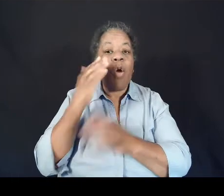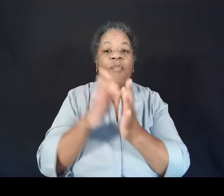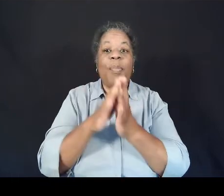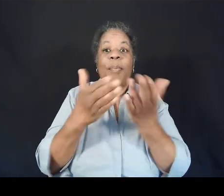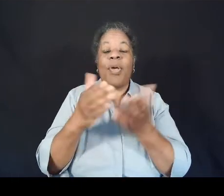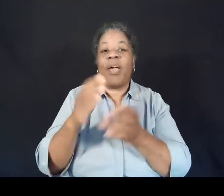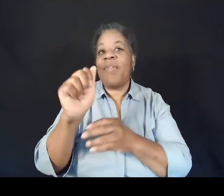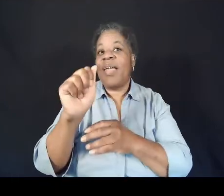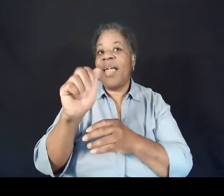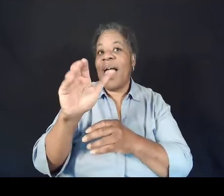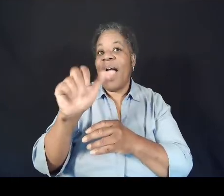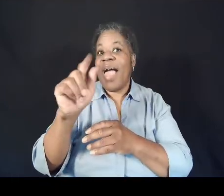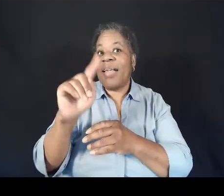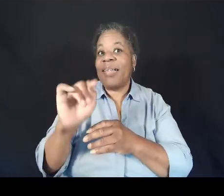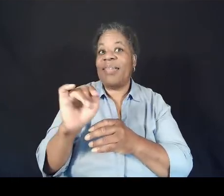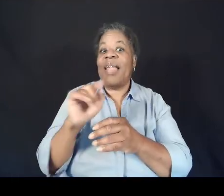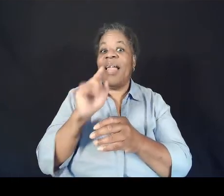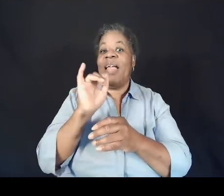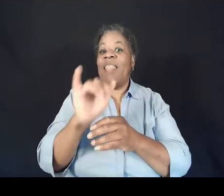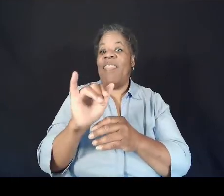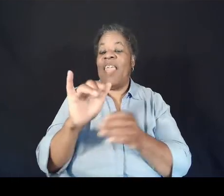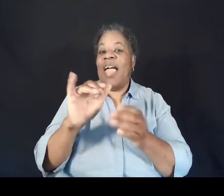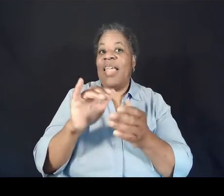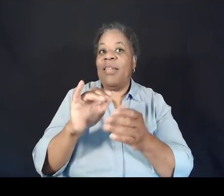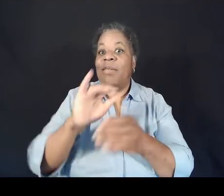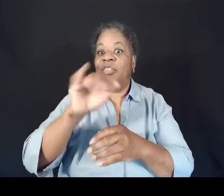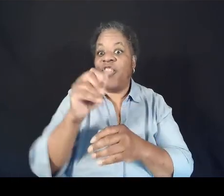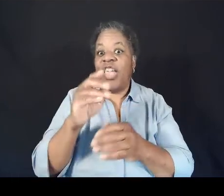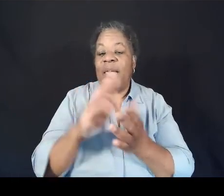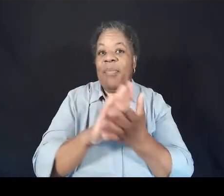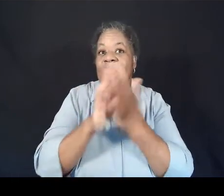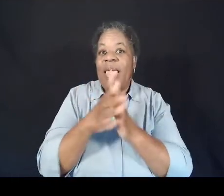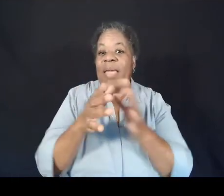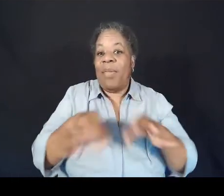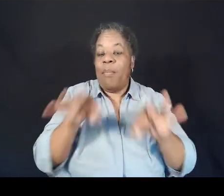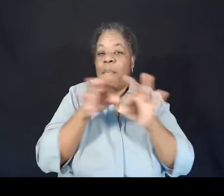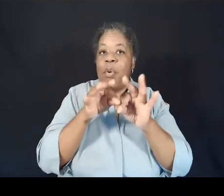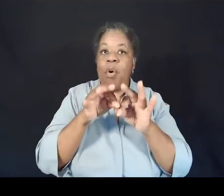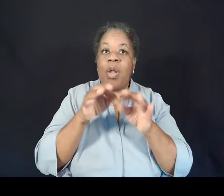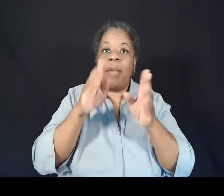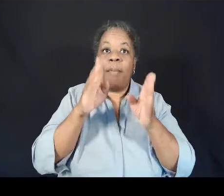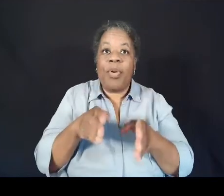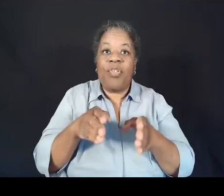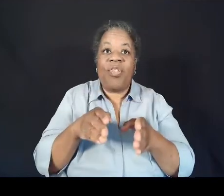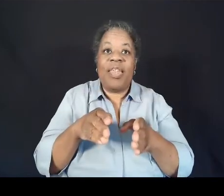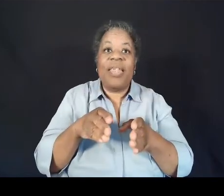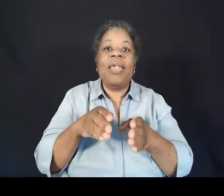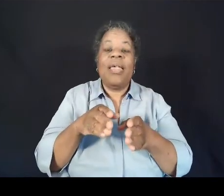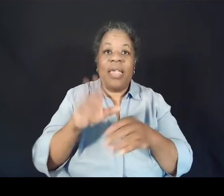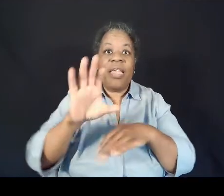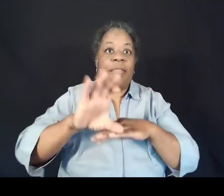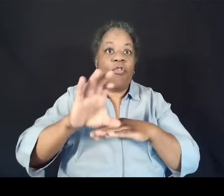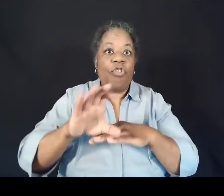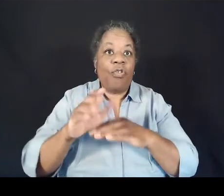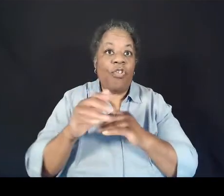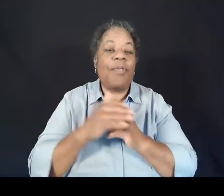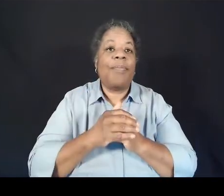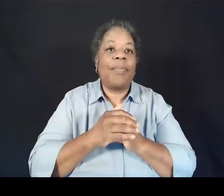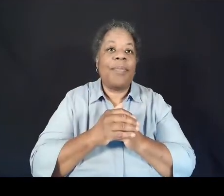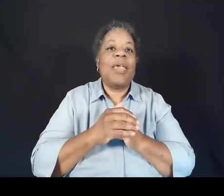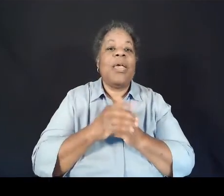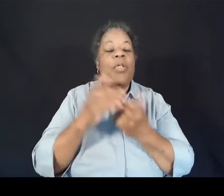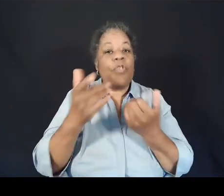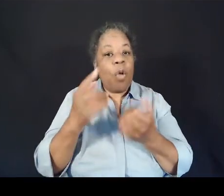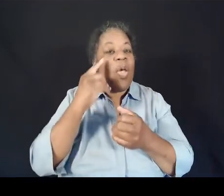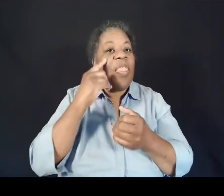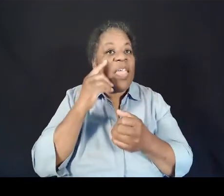James became a prominent figure in the early church. So it seems most logical that he was the author of this letter, or that